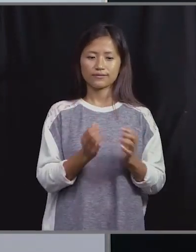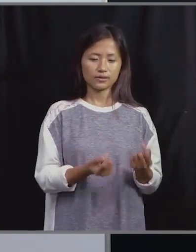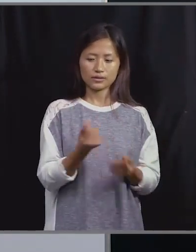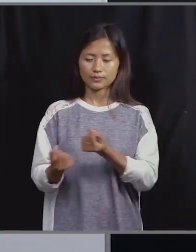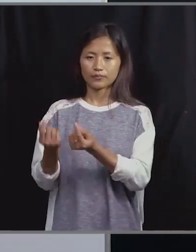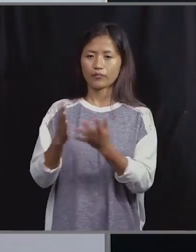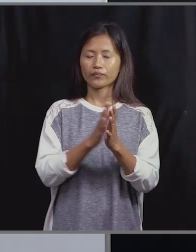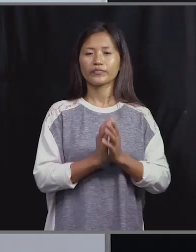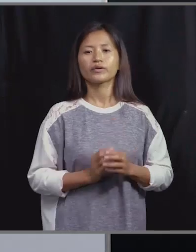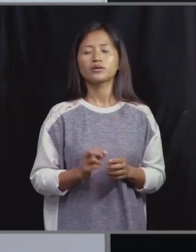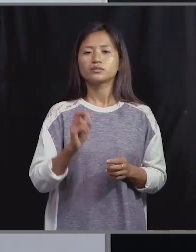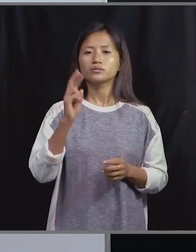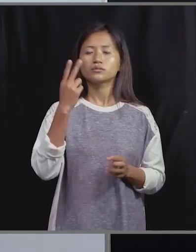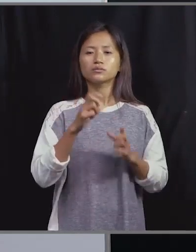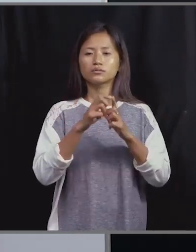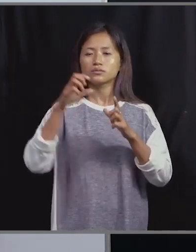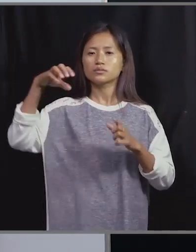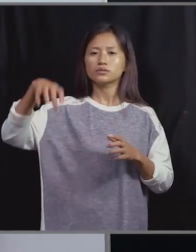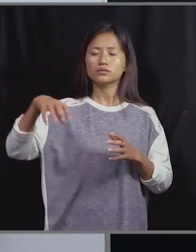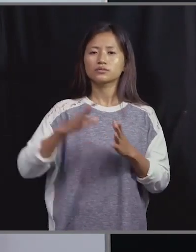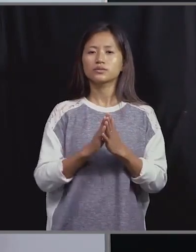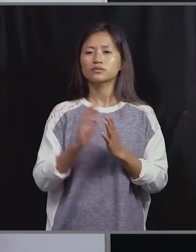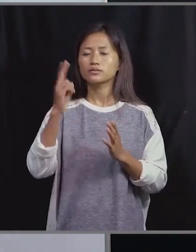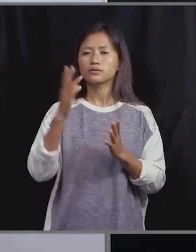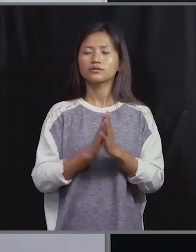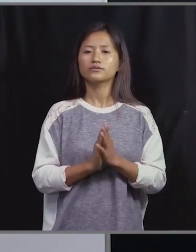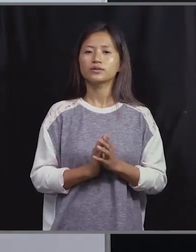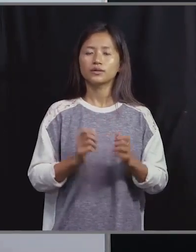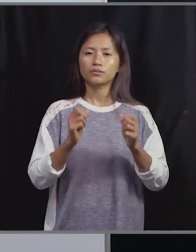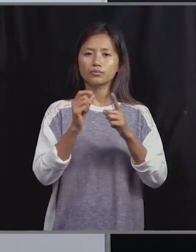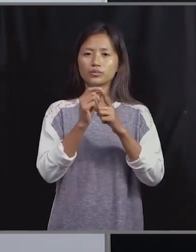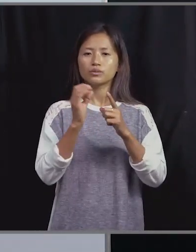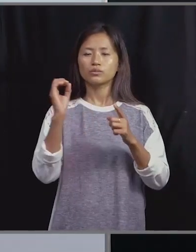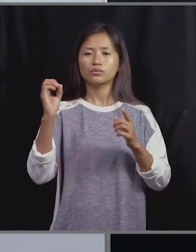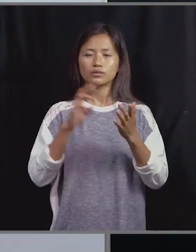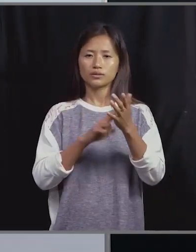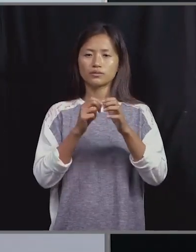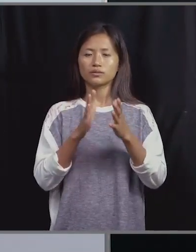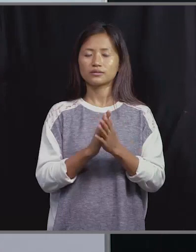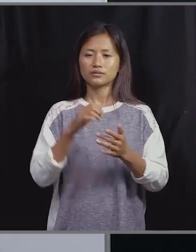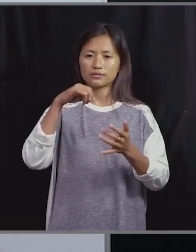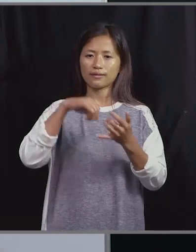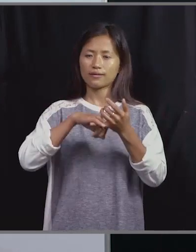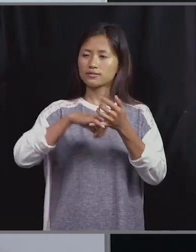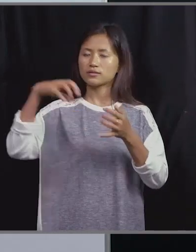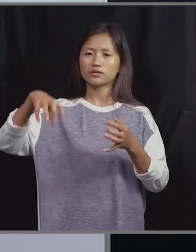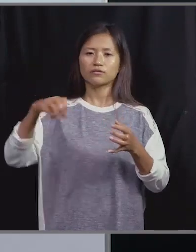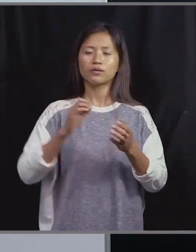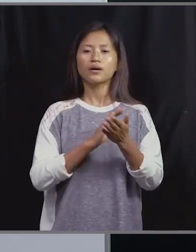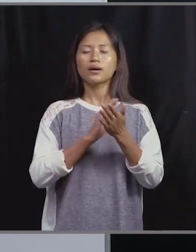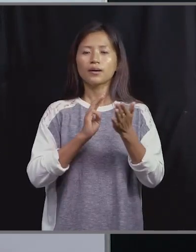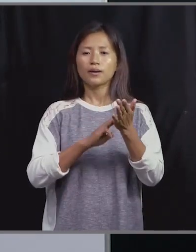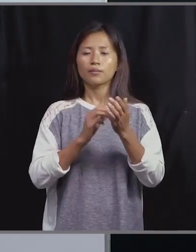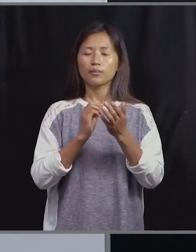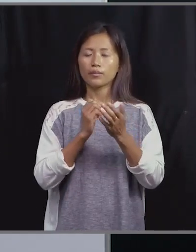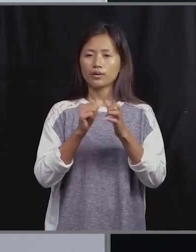two districts of Pune and Ahmednagar, that is in the state of Maharashtra, that incident or